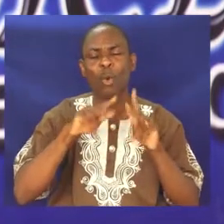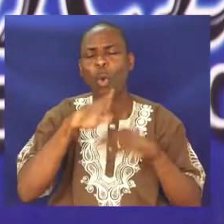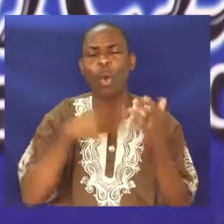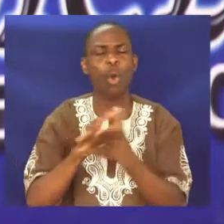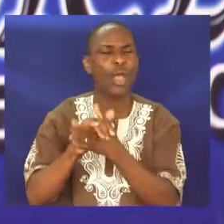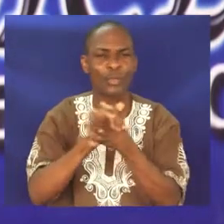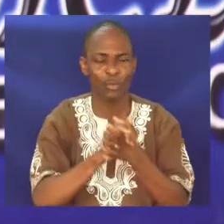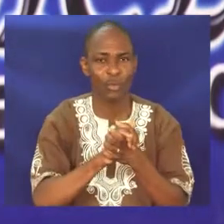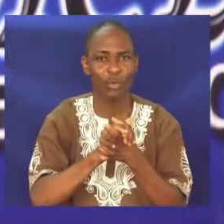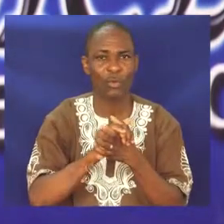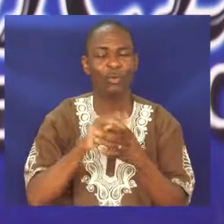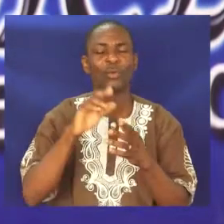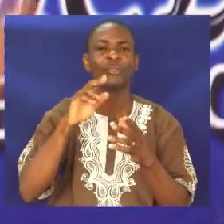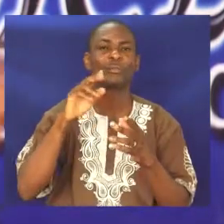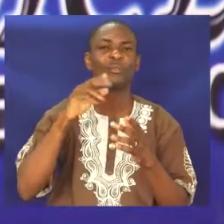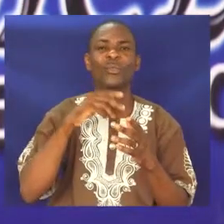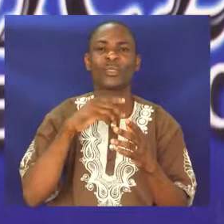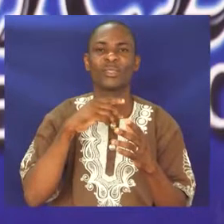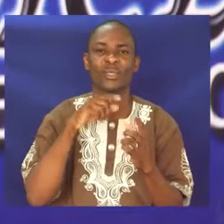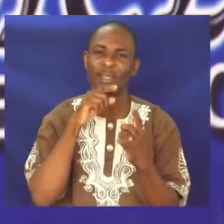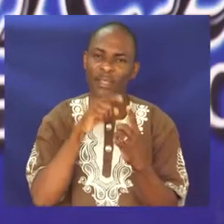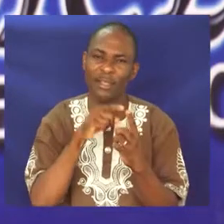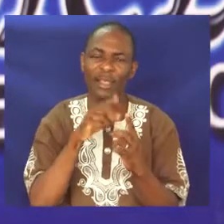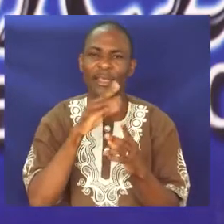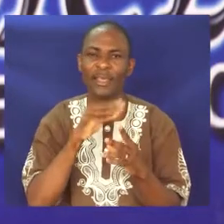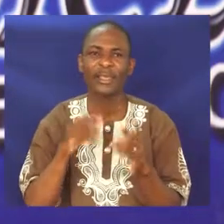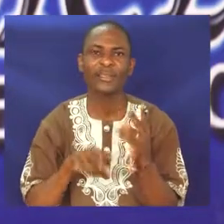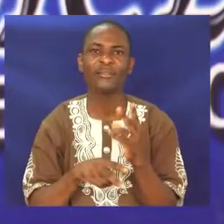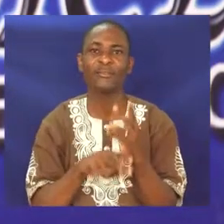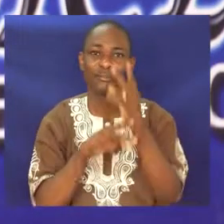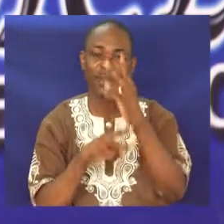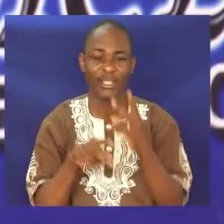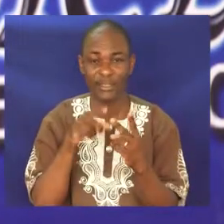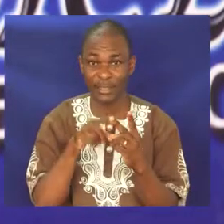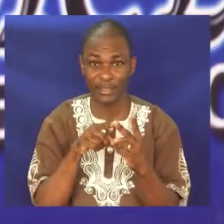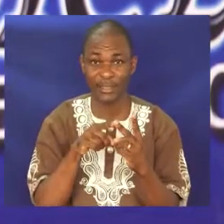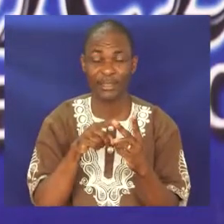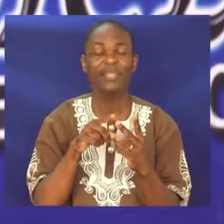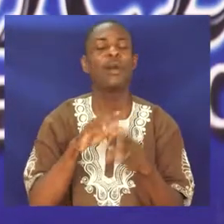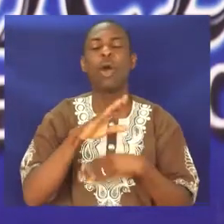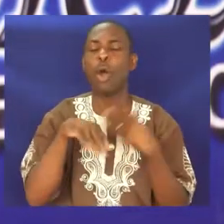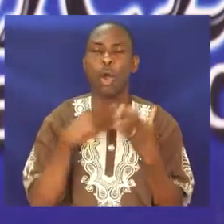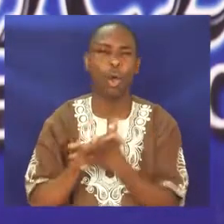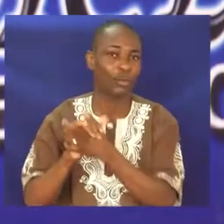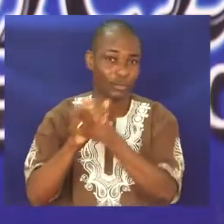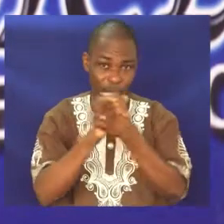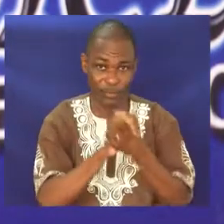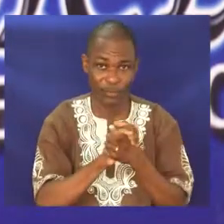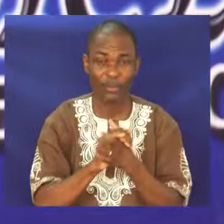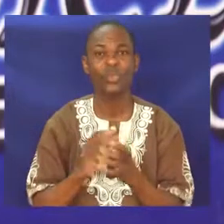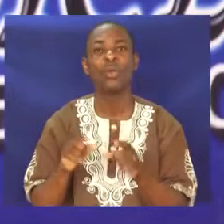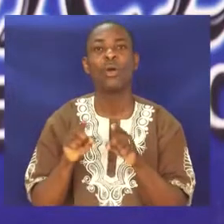kufado, Dr. Bahumia, and impenin for no egina. Sarah, and yadi afishia pack a seer, and yuko,